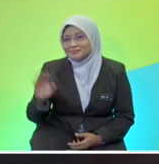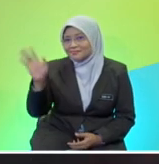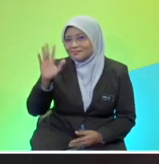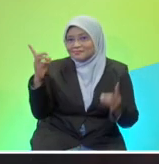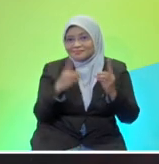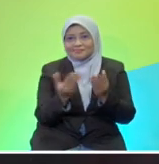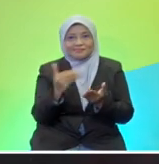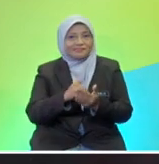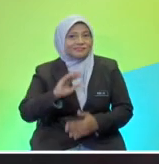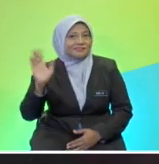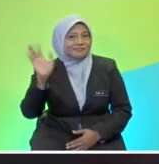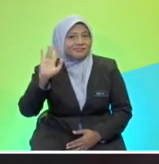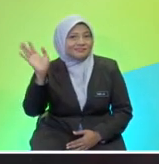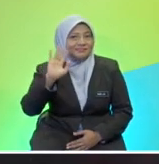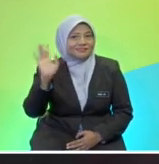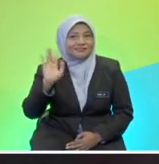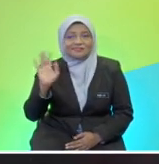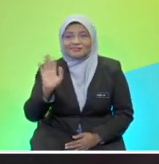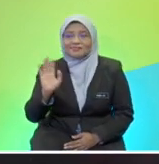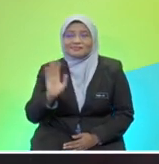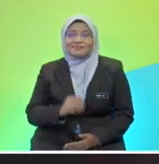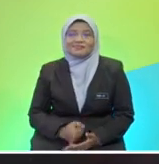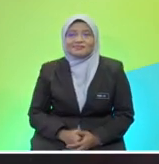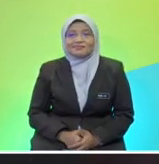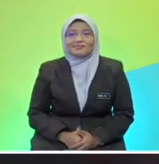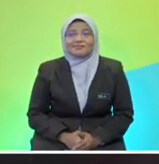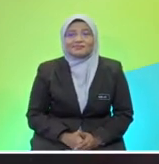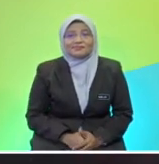again. Bye, everyone. Bye-bye.